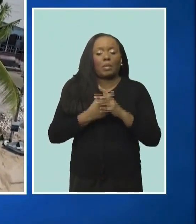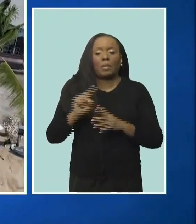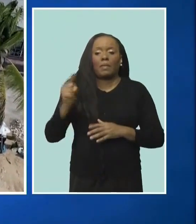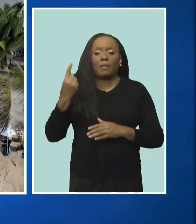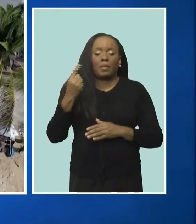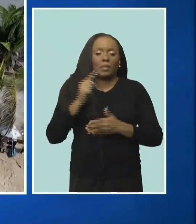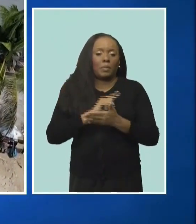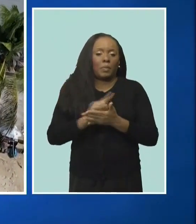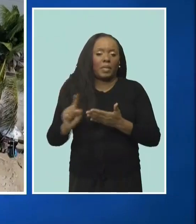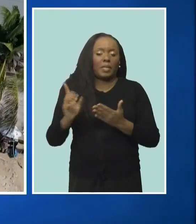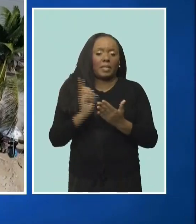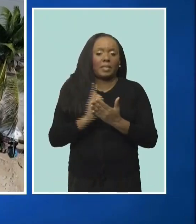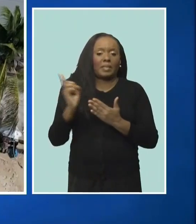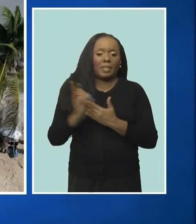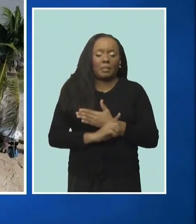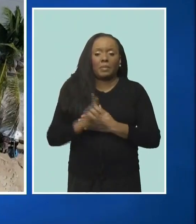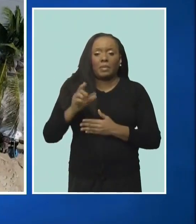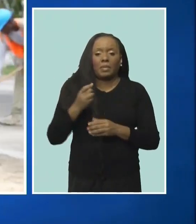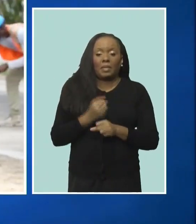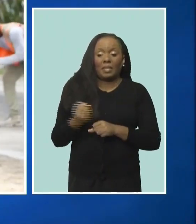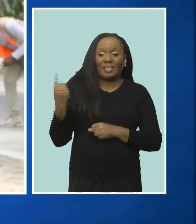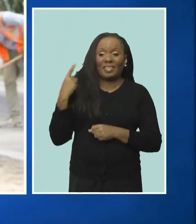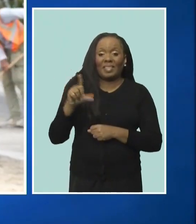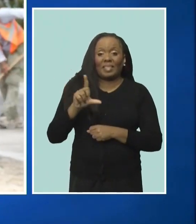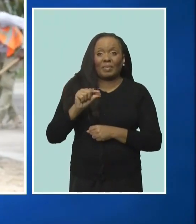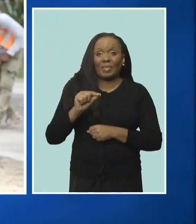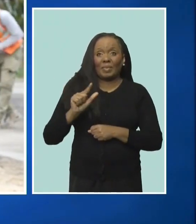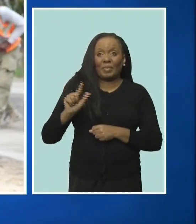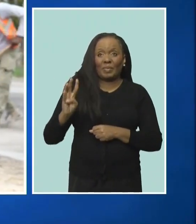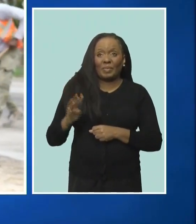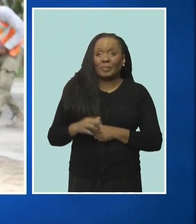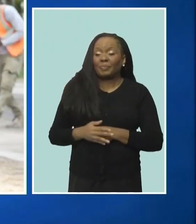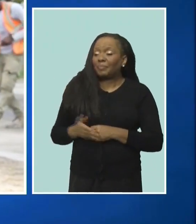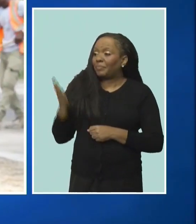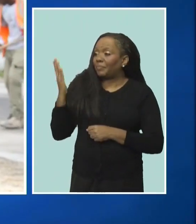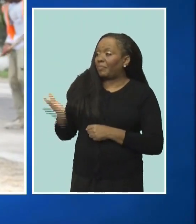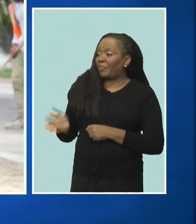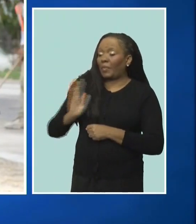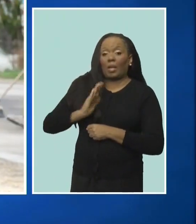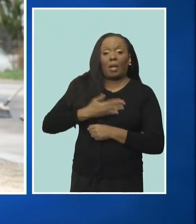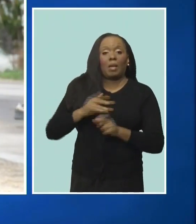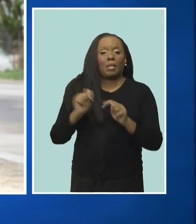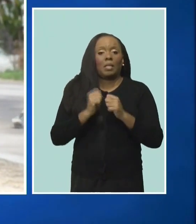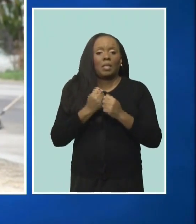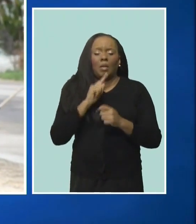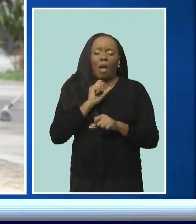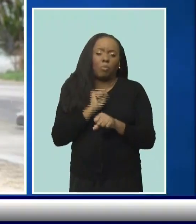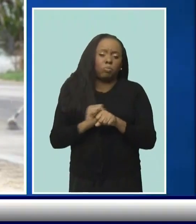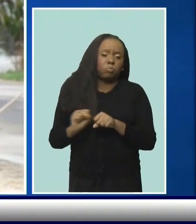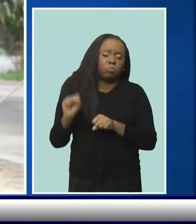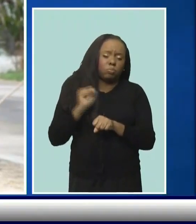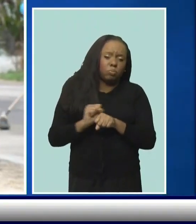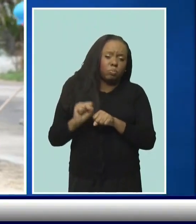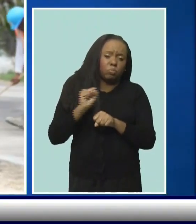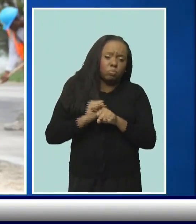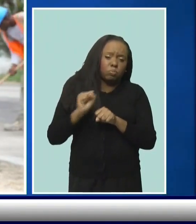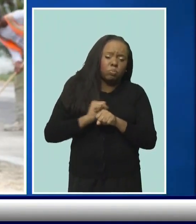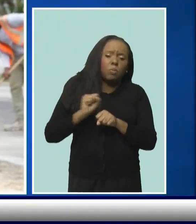of December 2024. I must say the team, the contractors team, worked quite tirelessly to get the work